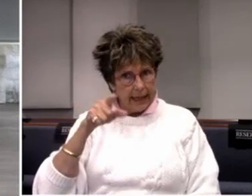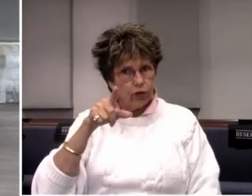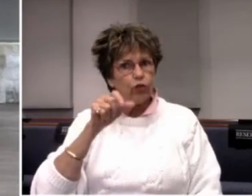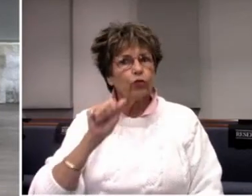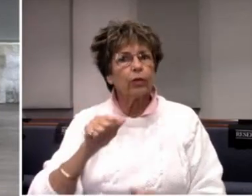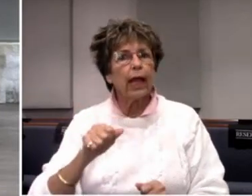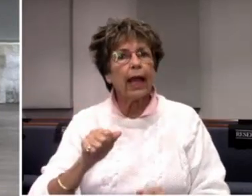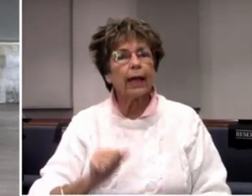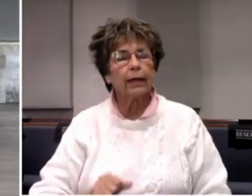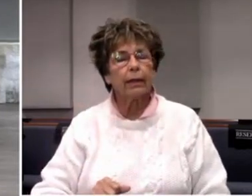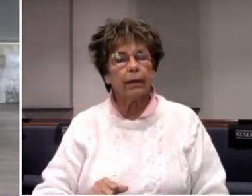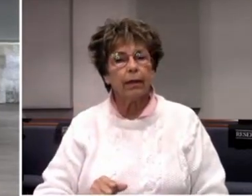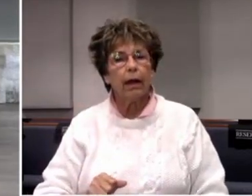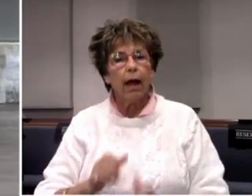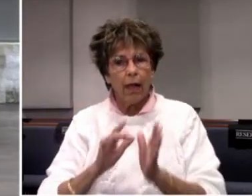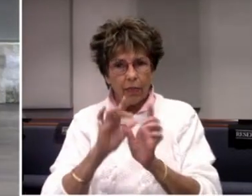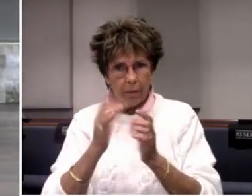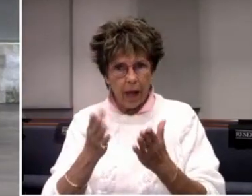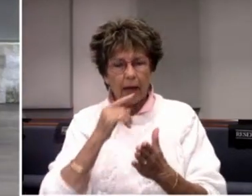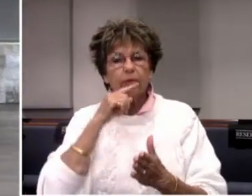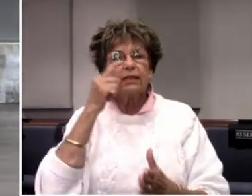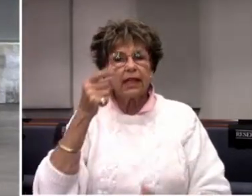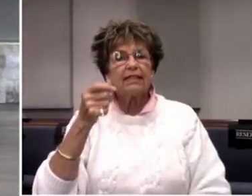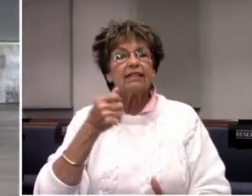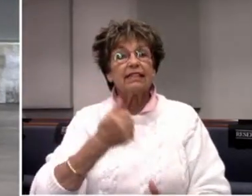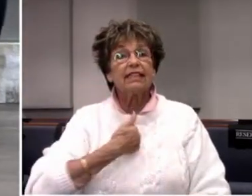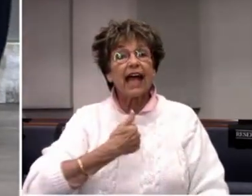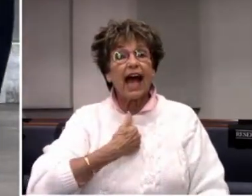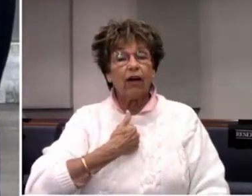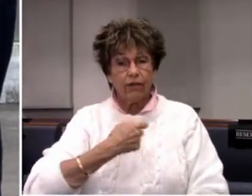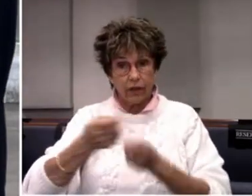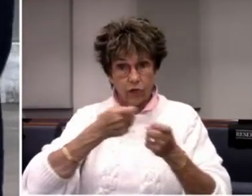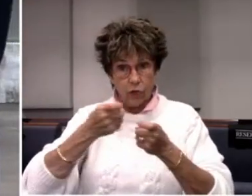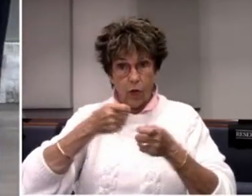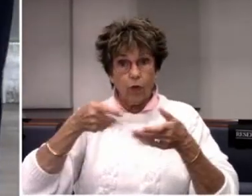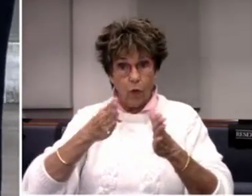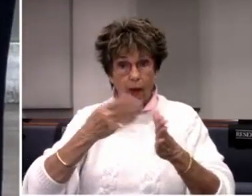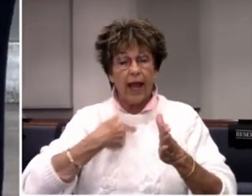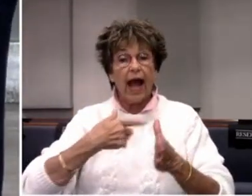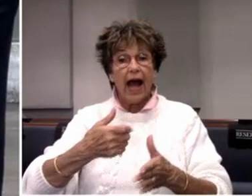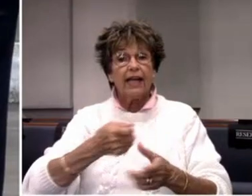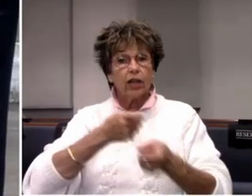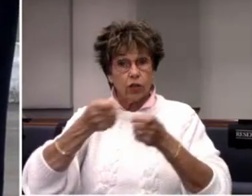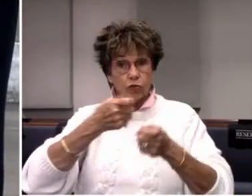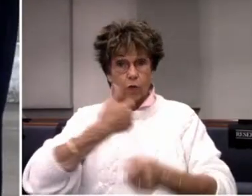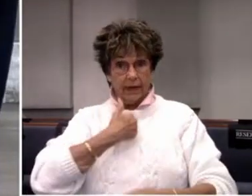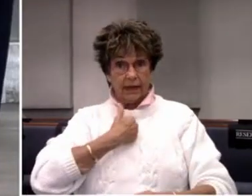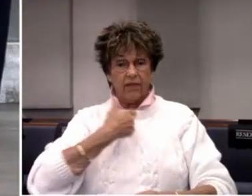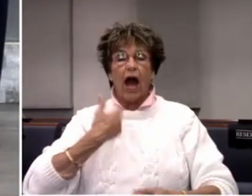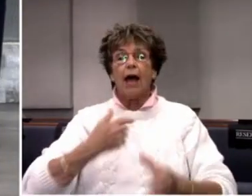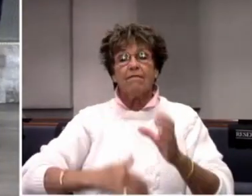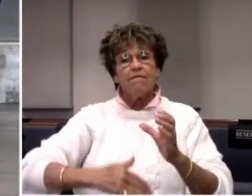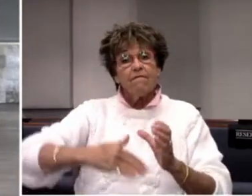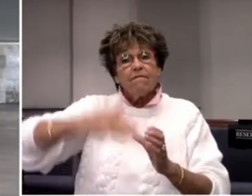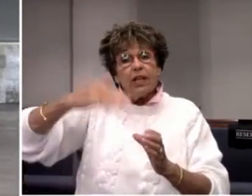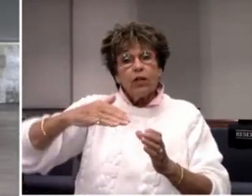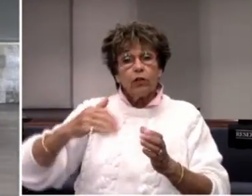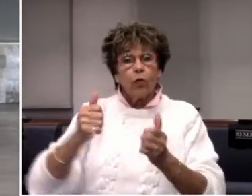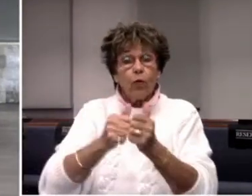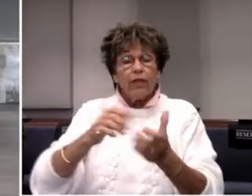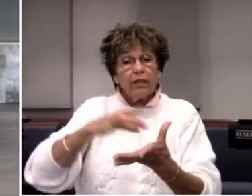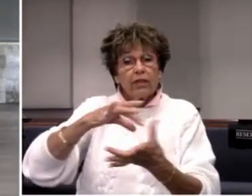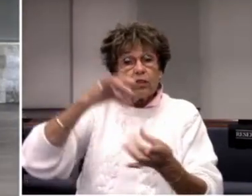is temperance. That's self-control. So the way that I control myself is I'm filled with the Spirit of God. And